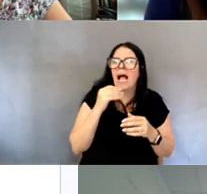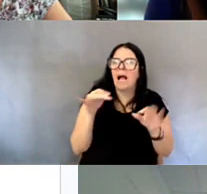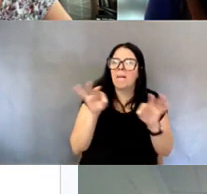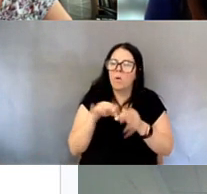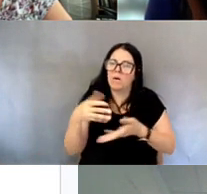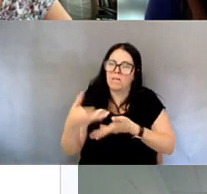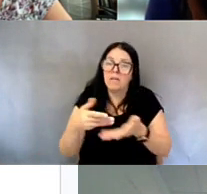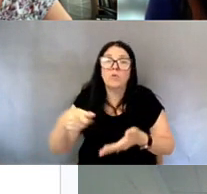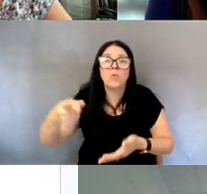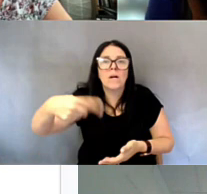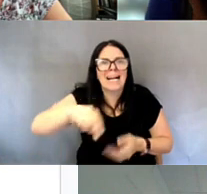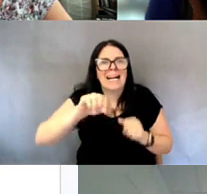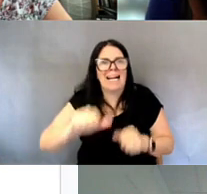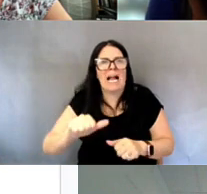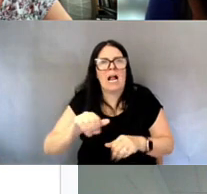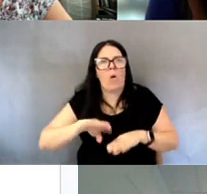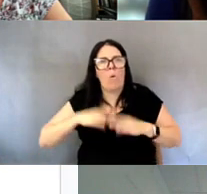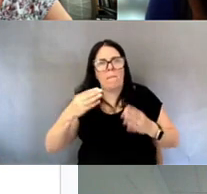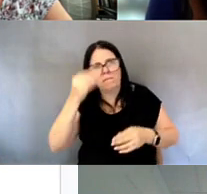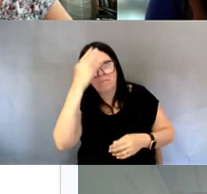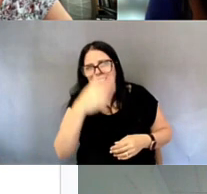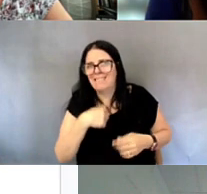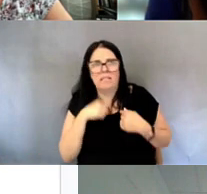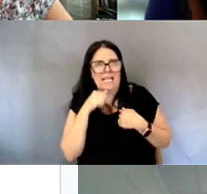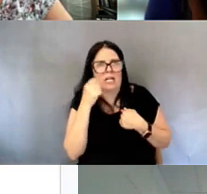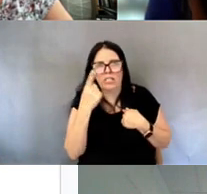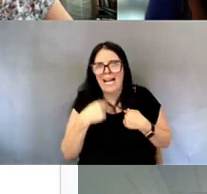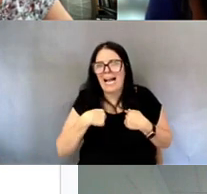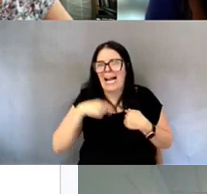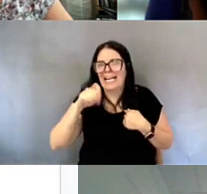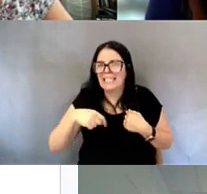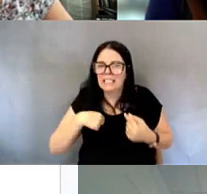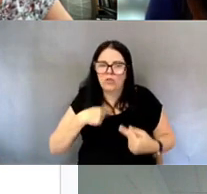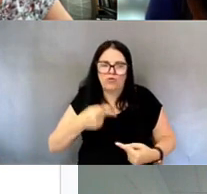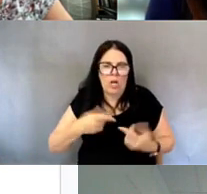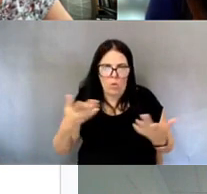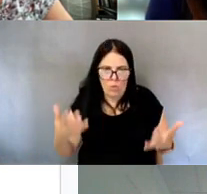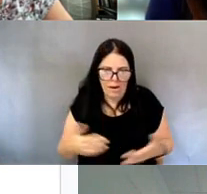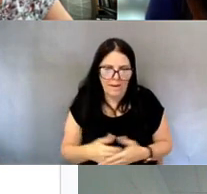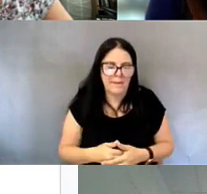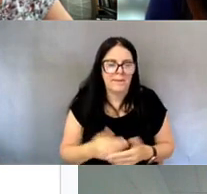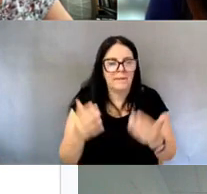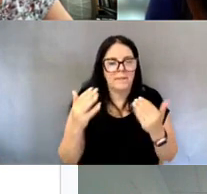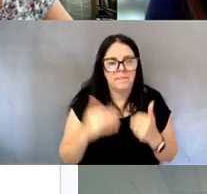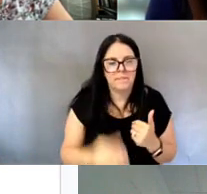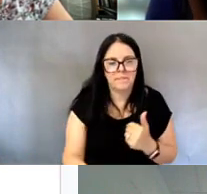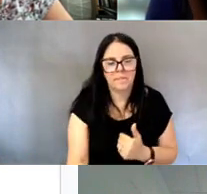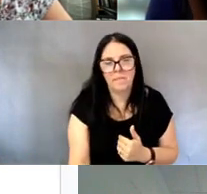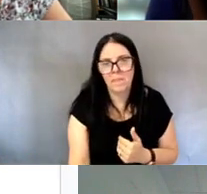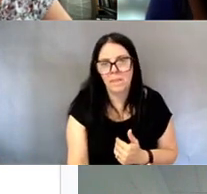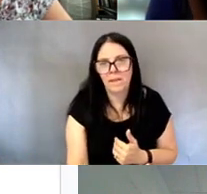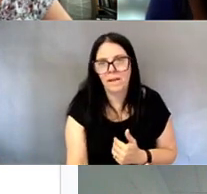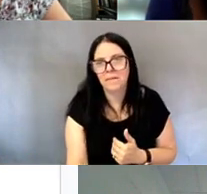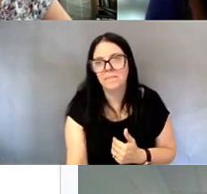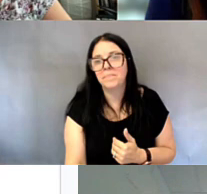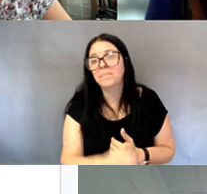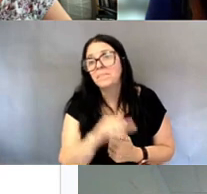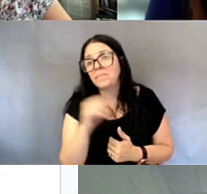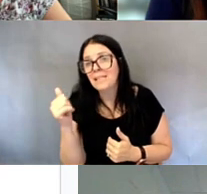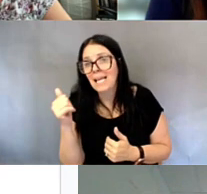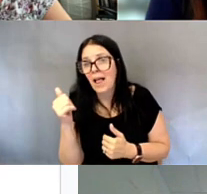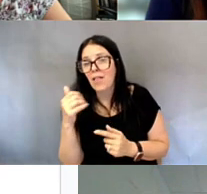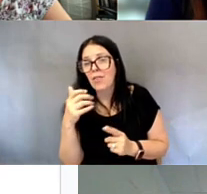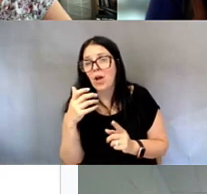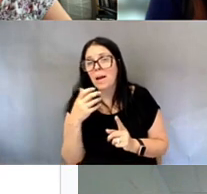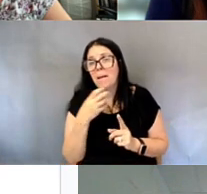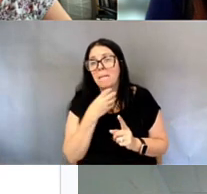about what they don't understand or what they need. And then for all other bottlenecks, we talked about like